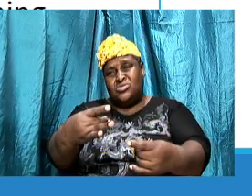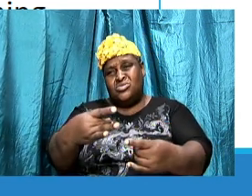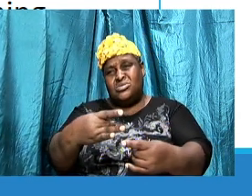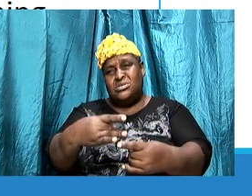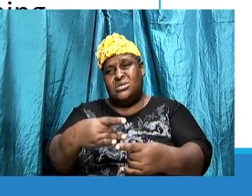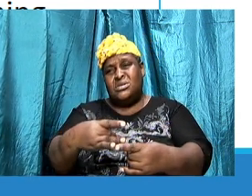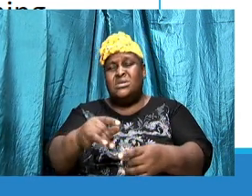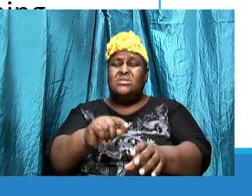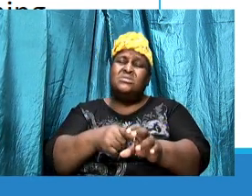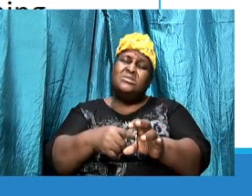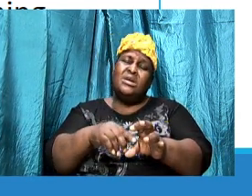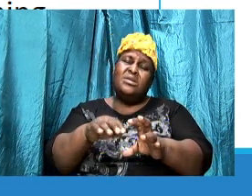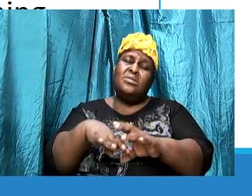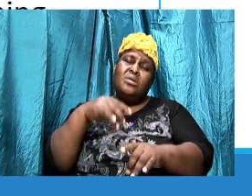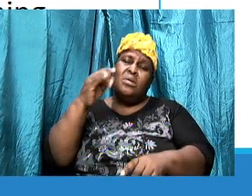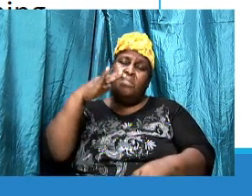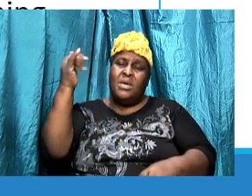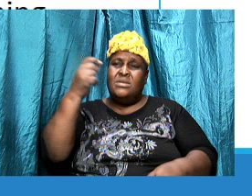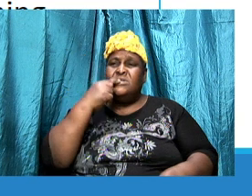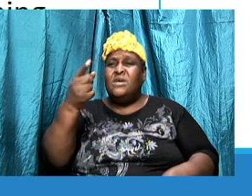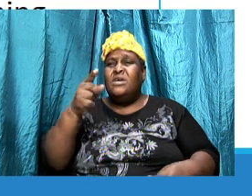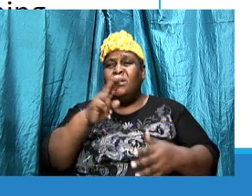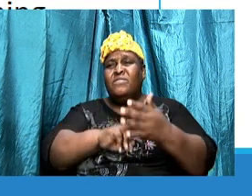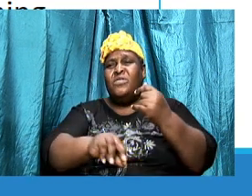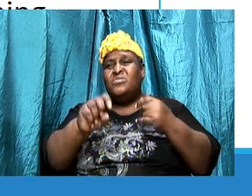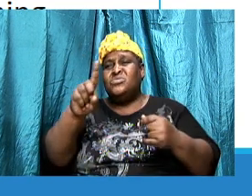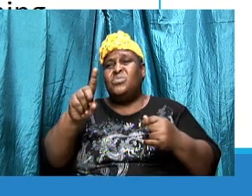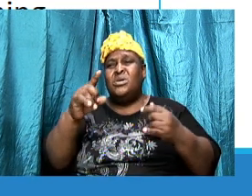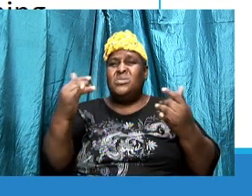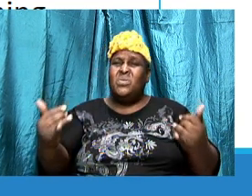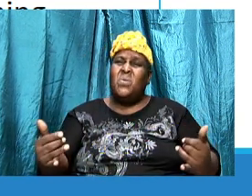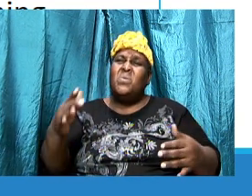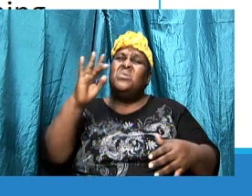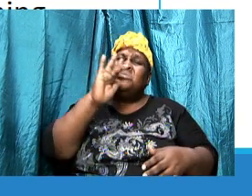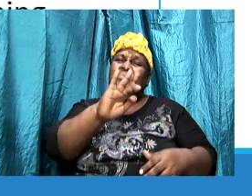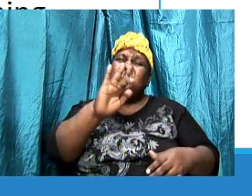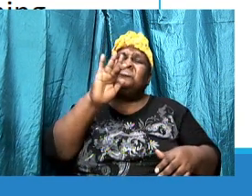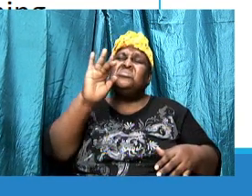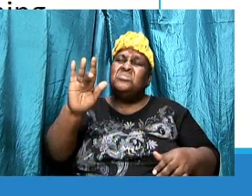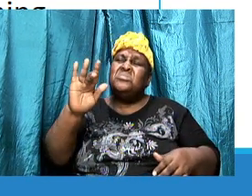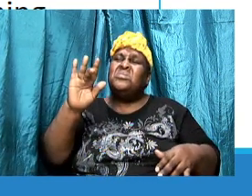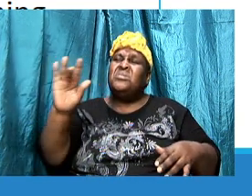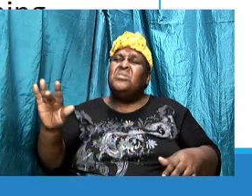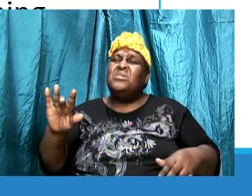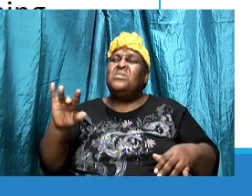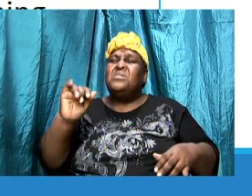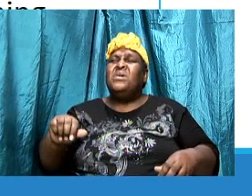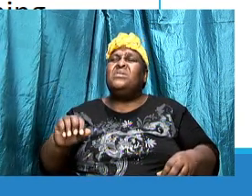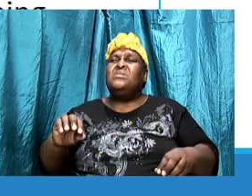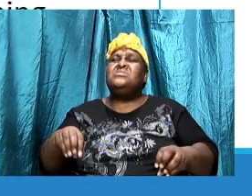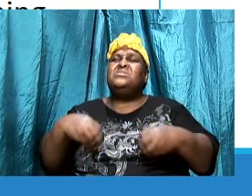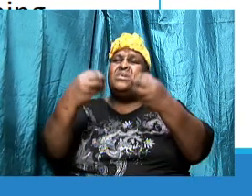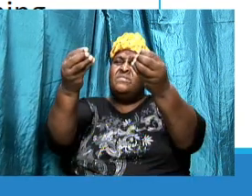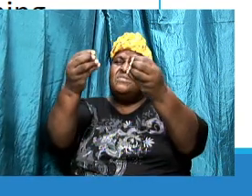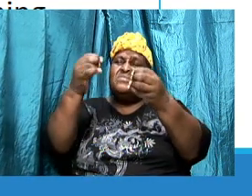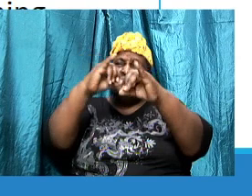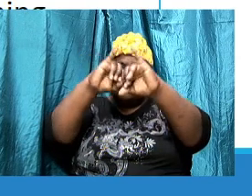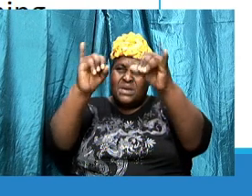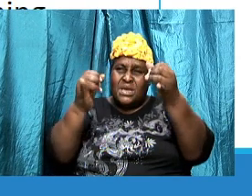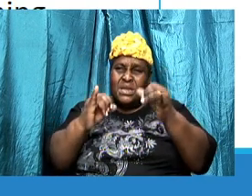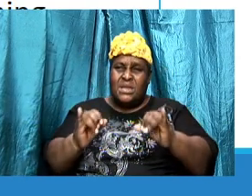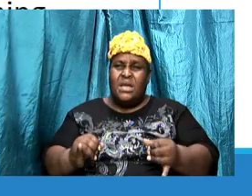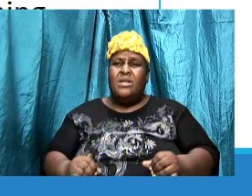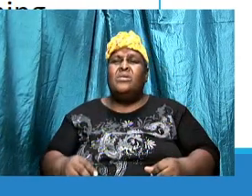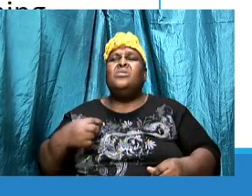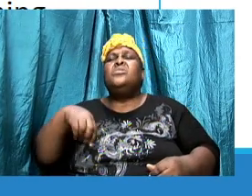out by saying in verse 1 that now as touching things offered unto idols, we